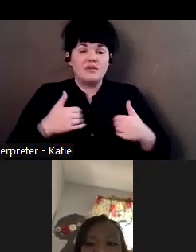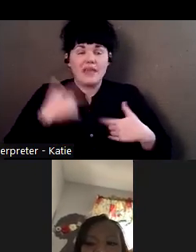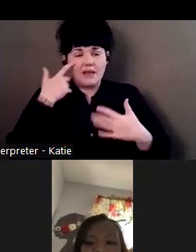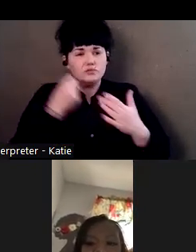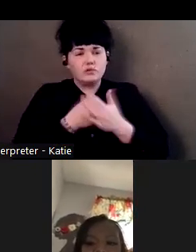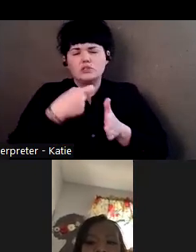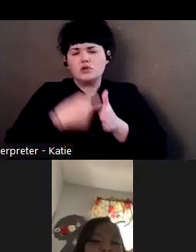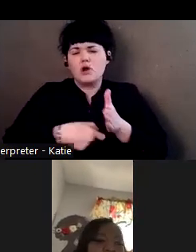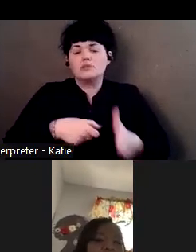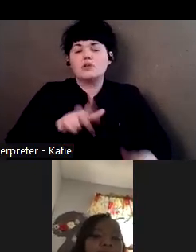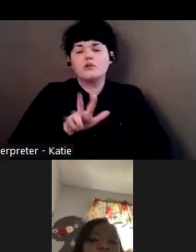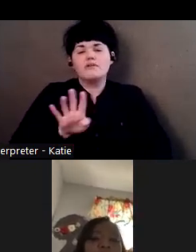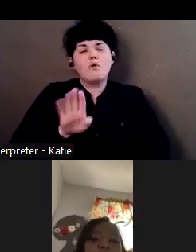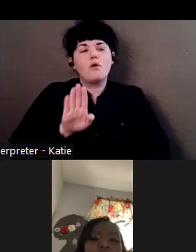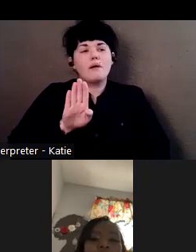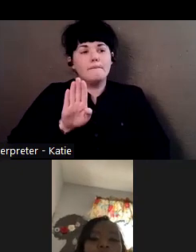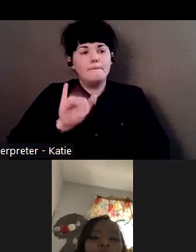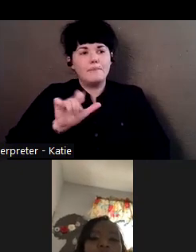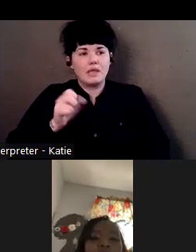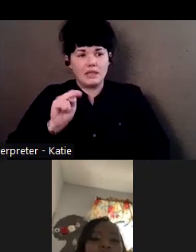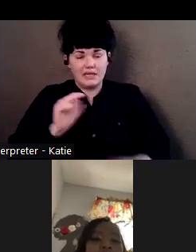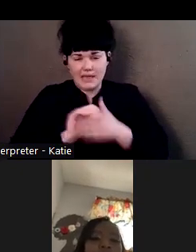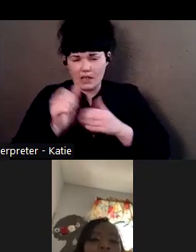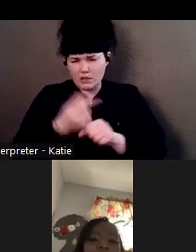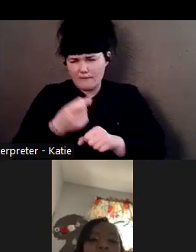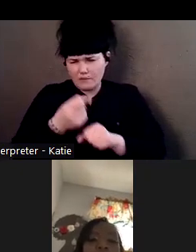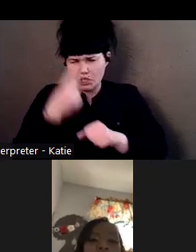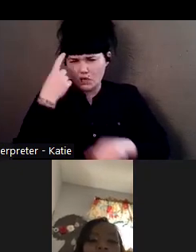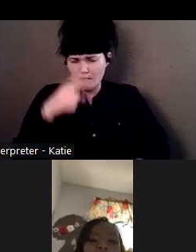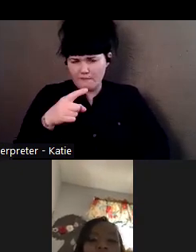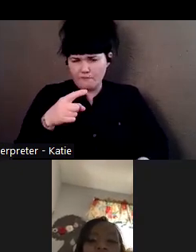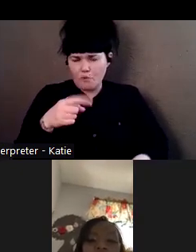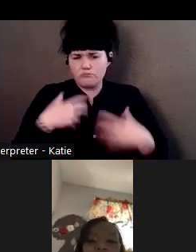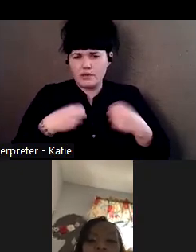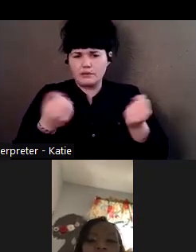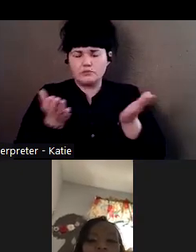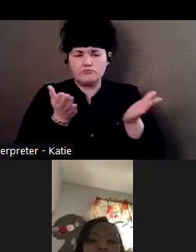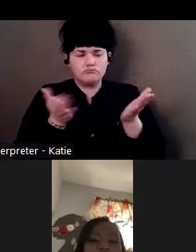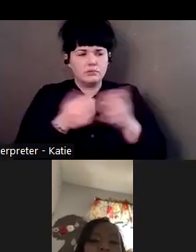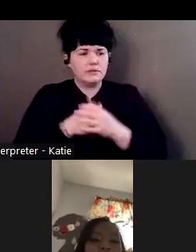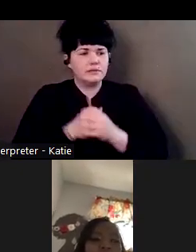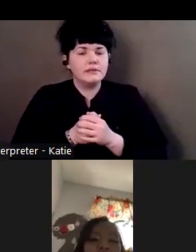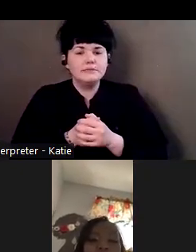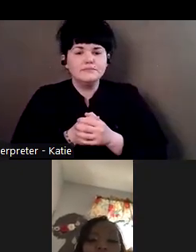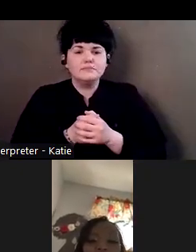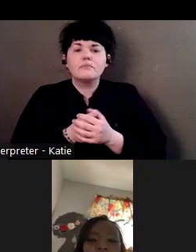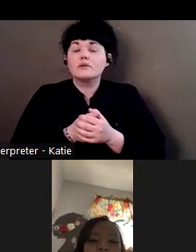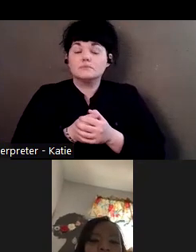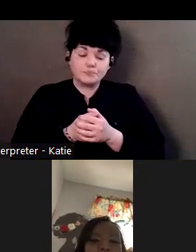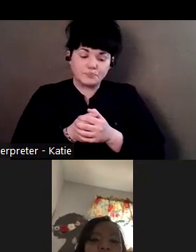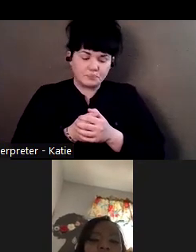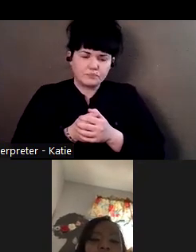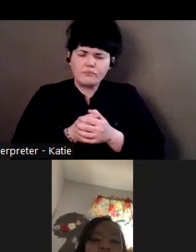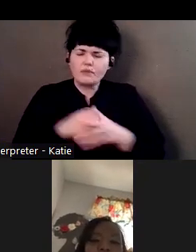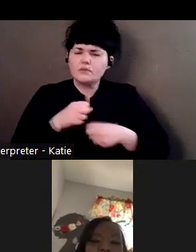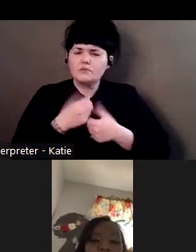annually for health services. So just some risk factors or the physiology or pathophysiology of strokes is all of those